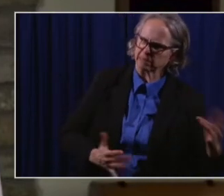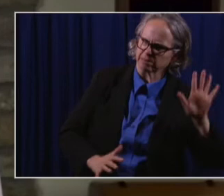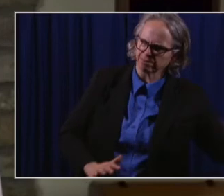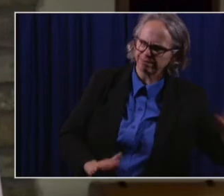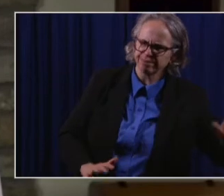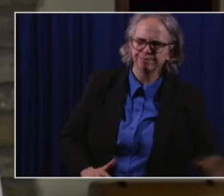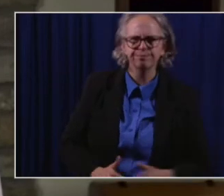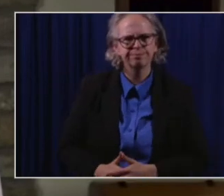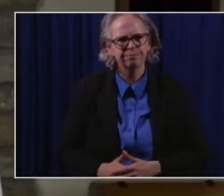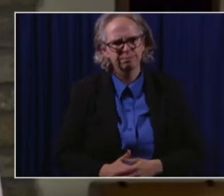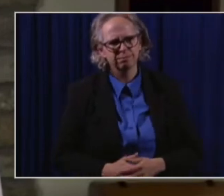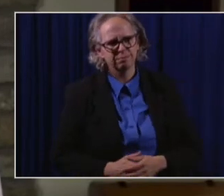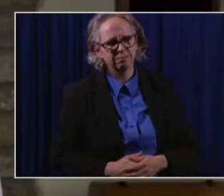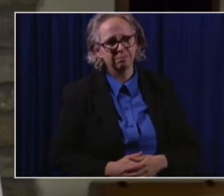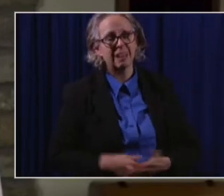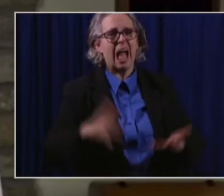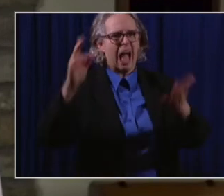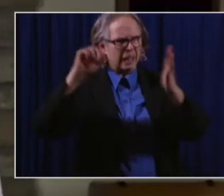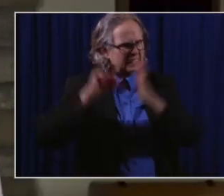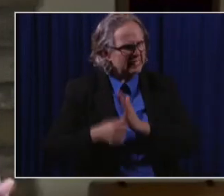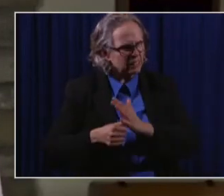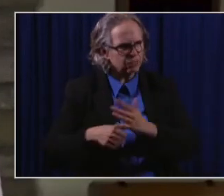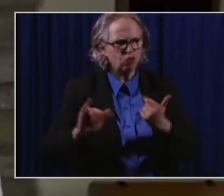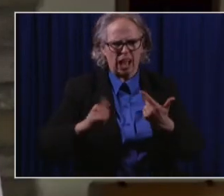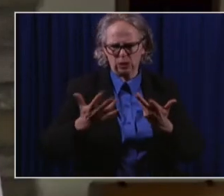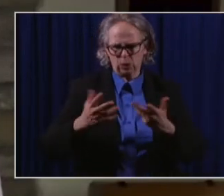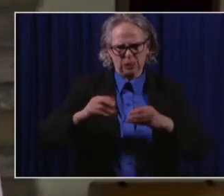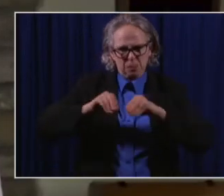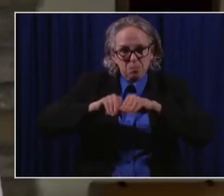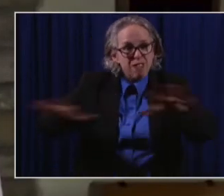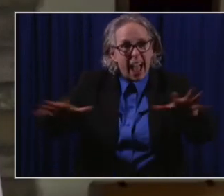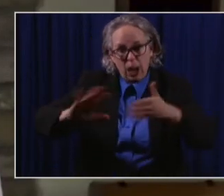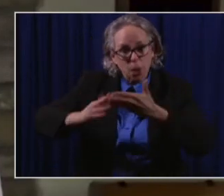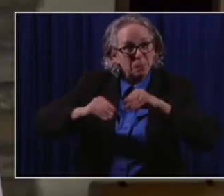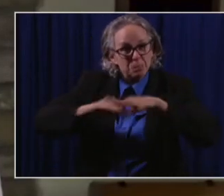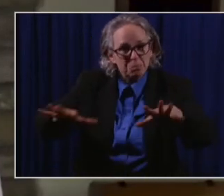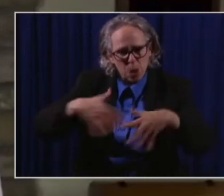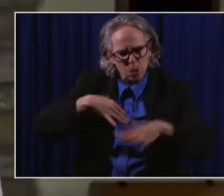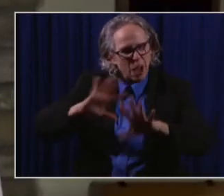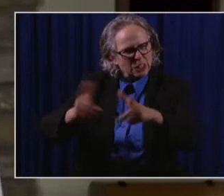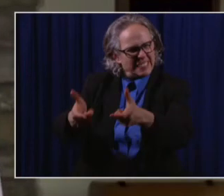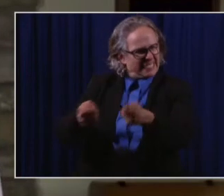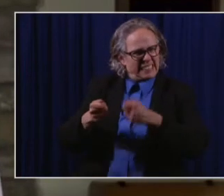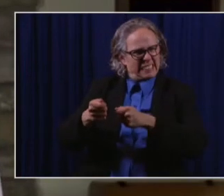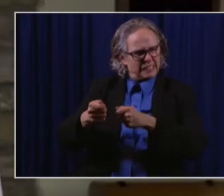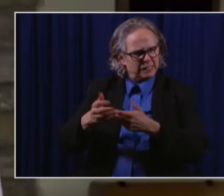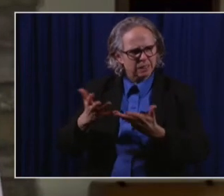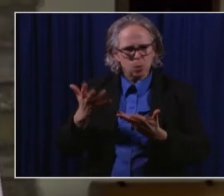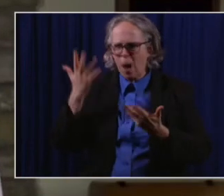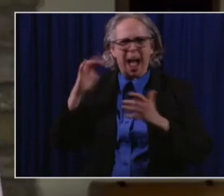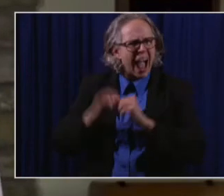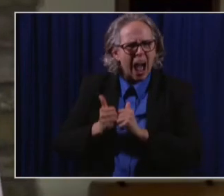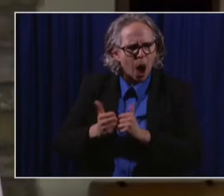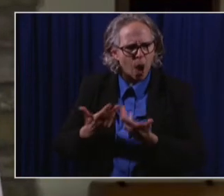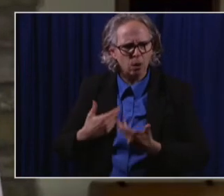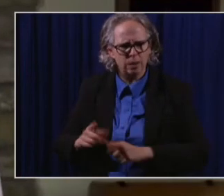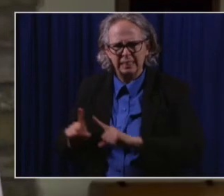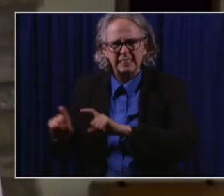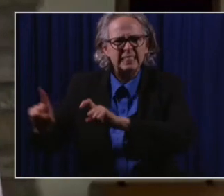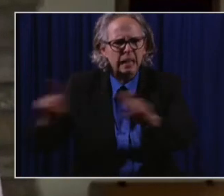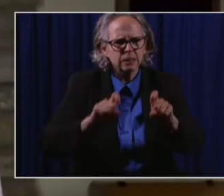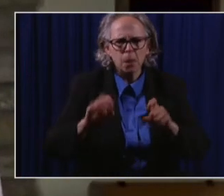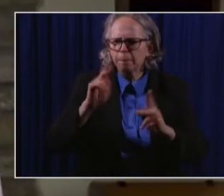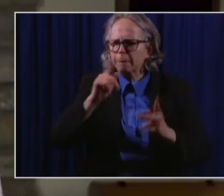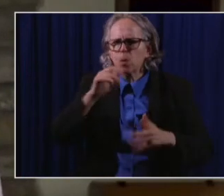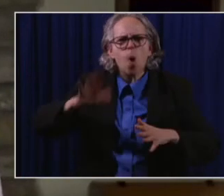to slow community spread, make sure that we're hitting underserved populations. National Guard is helping us do